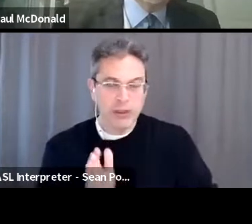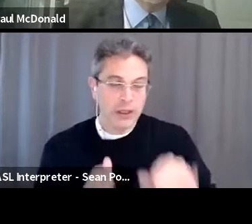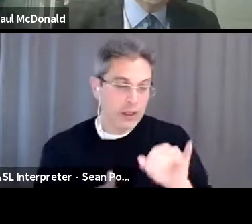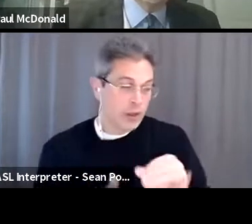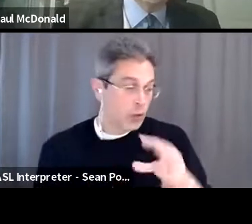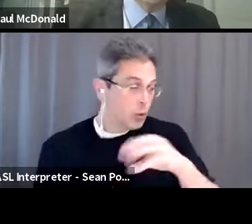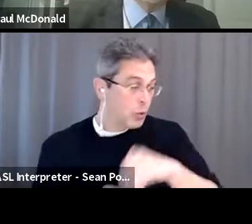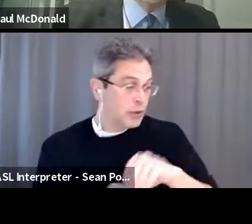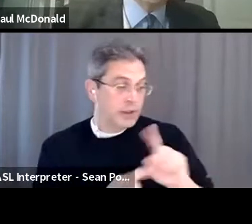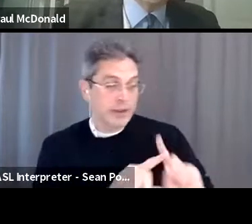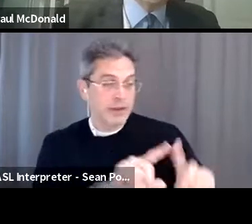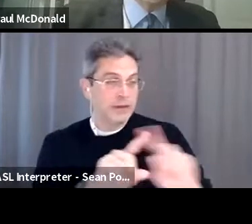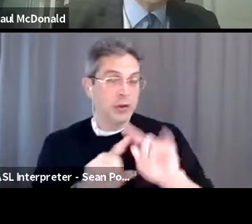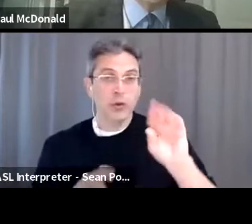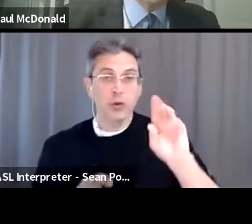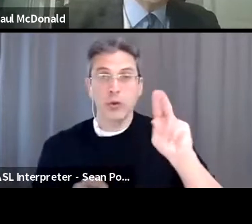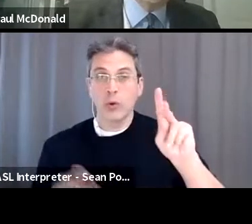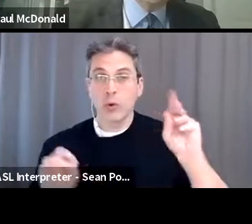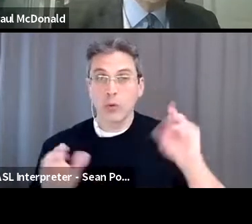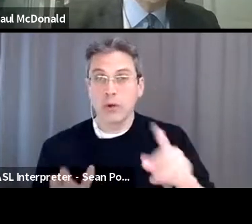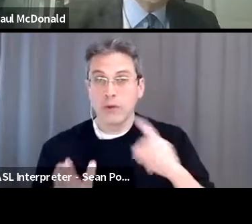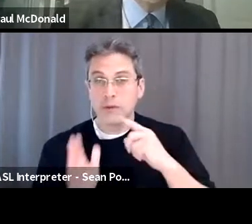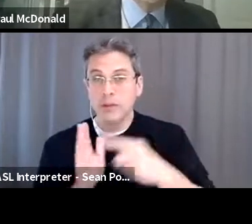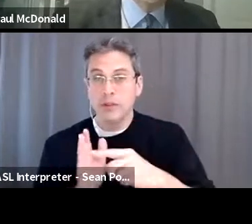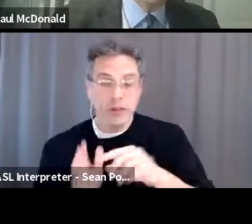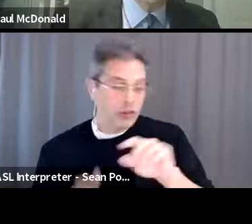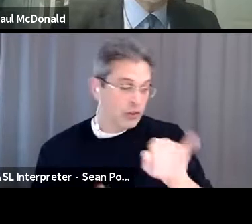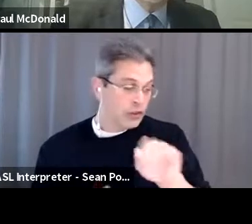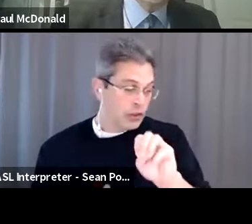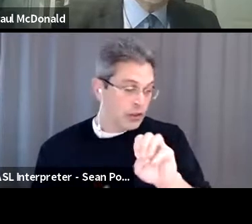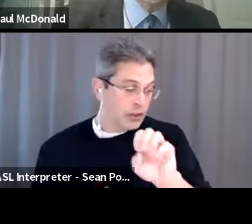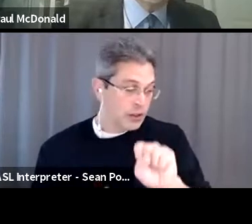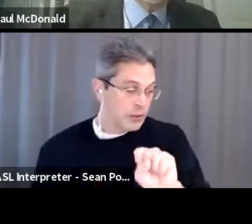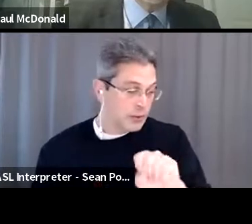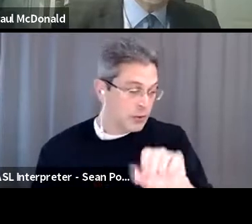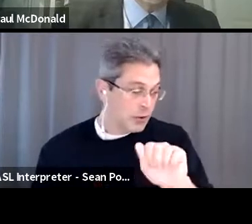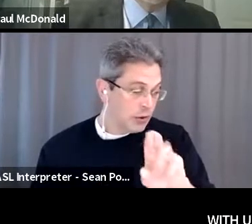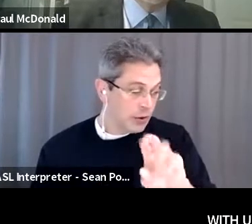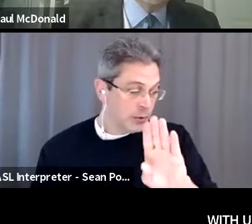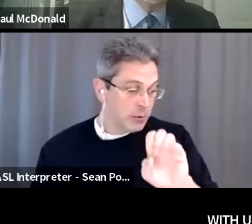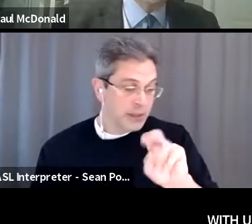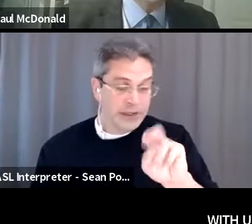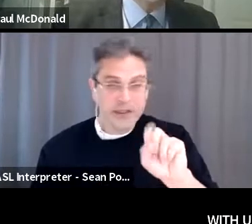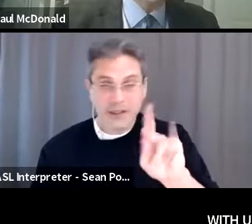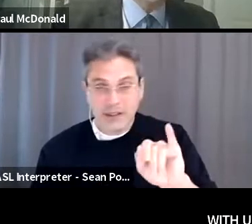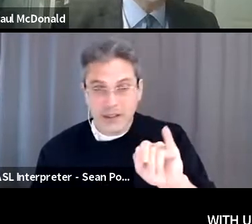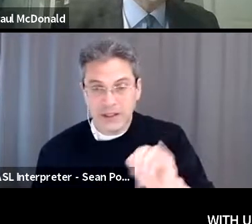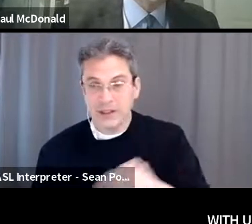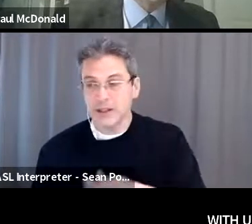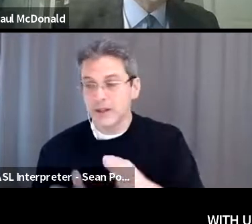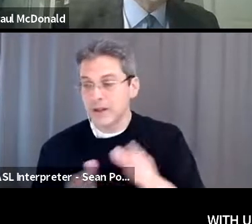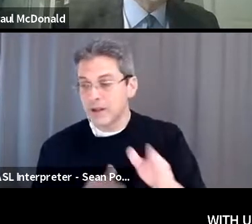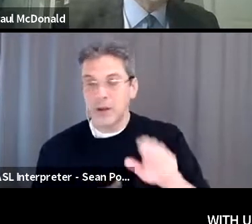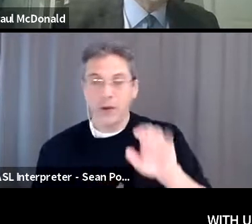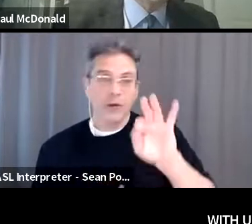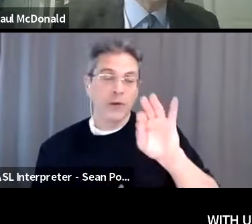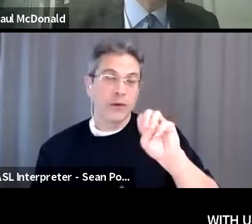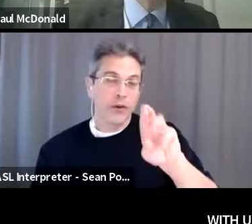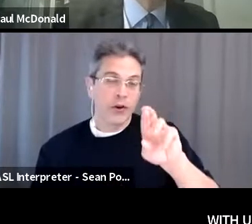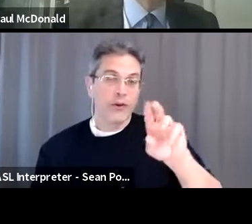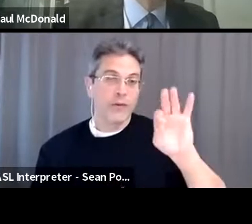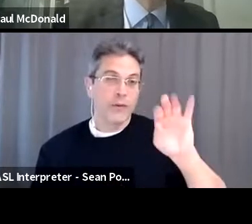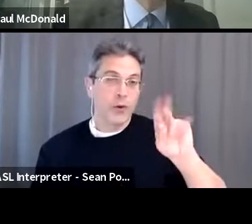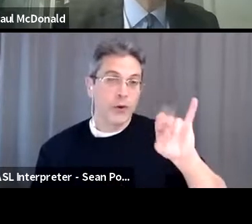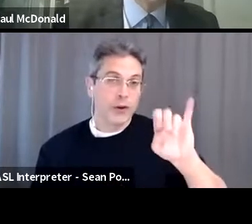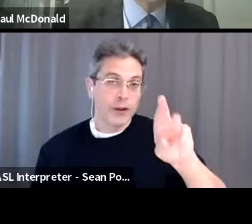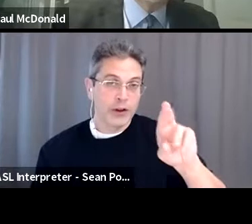other York University professors like Dr. James Orbinski, Dr. Adrian Wiens, Dr. Mathieu Poirier, and Dr. Mary